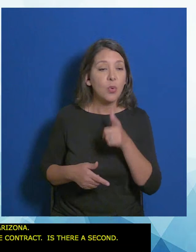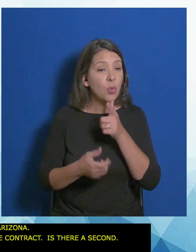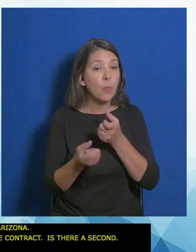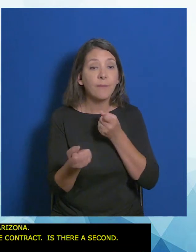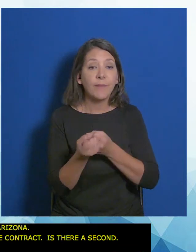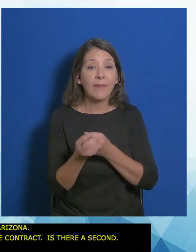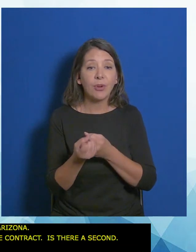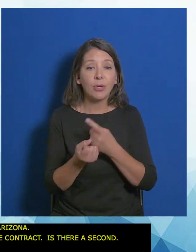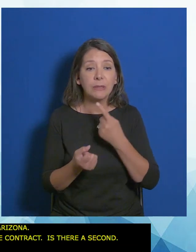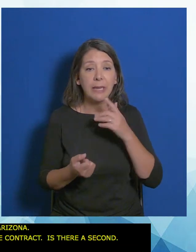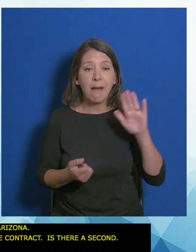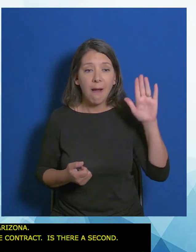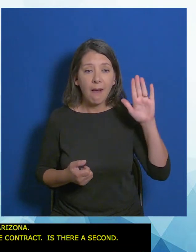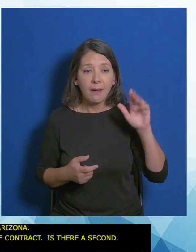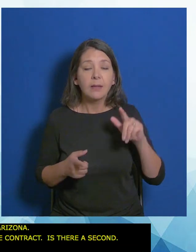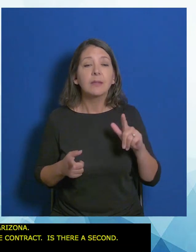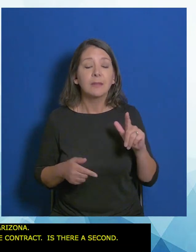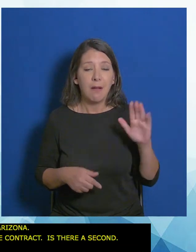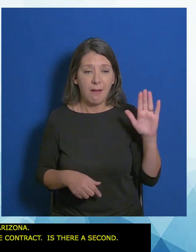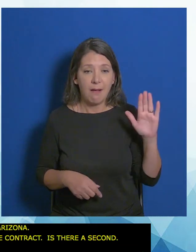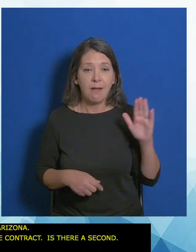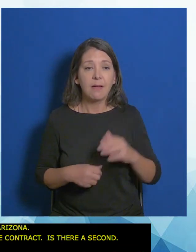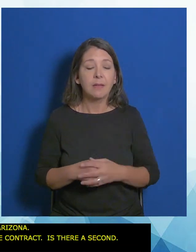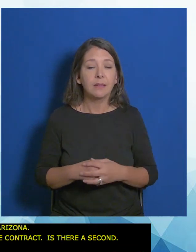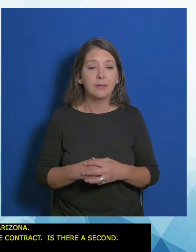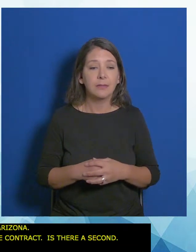aye. Aye. Aye. Aye.